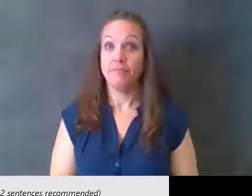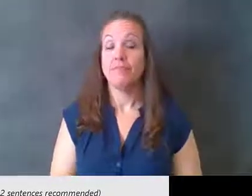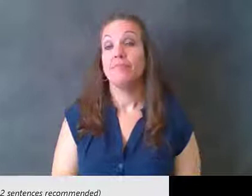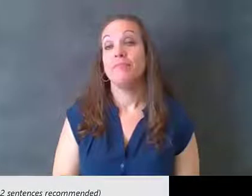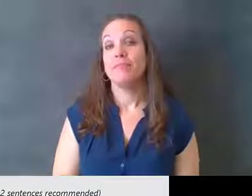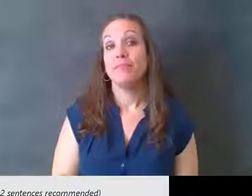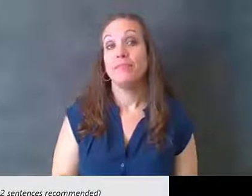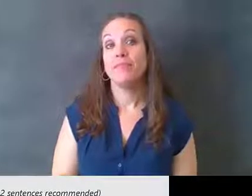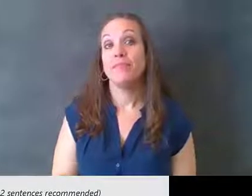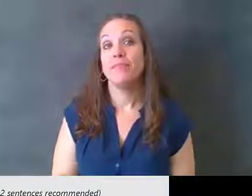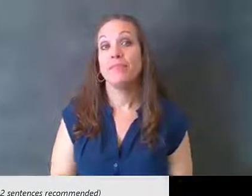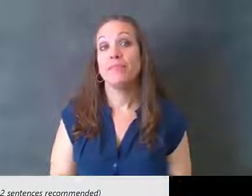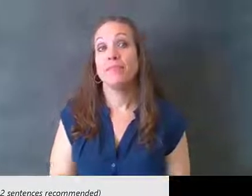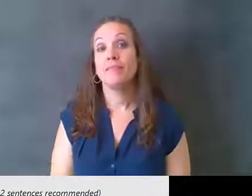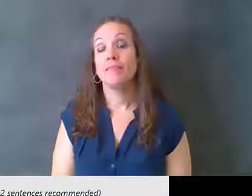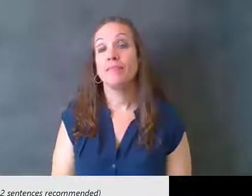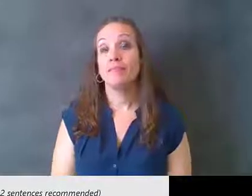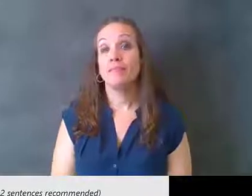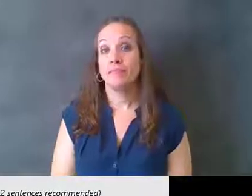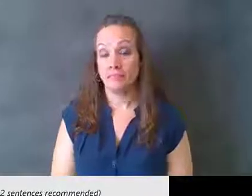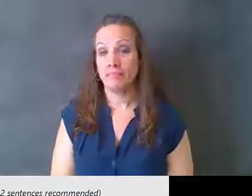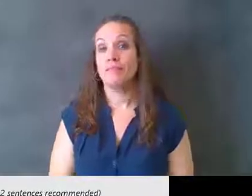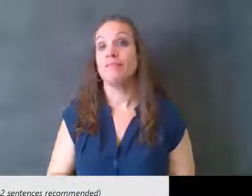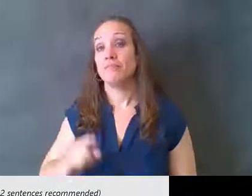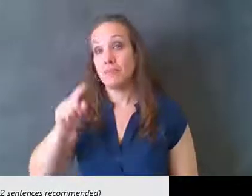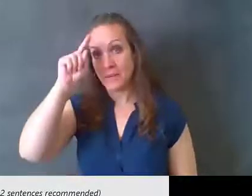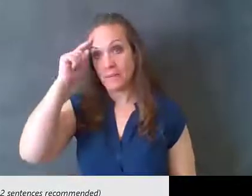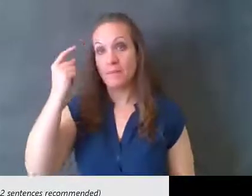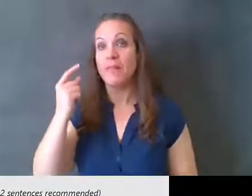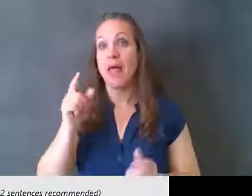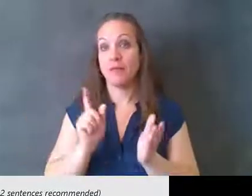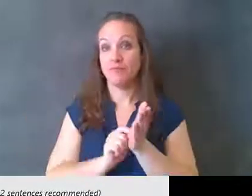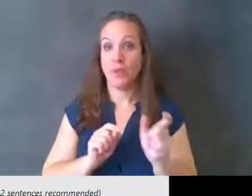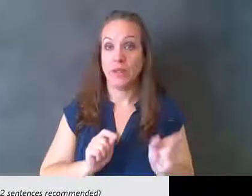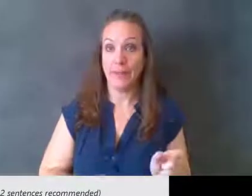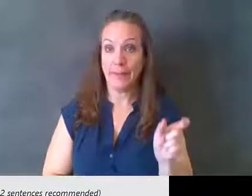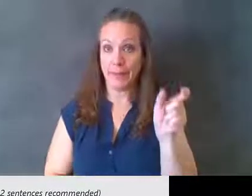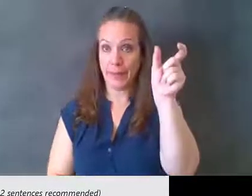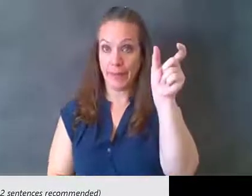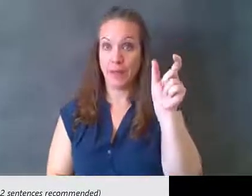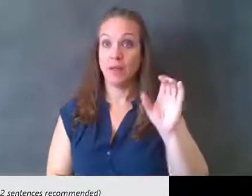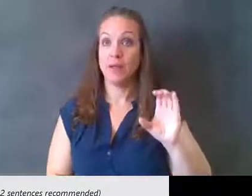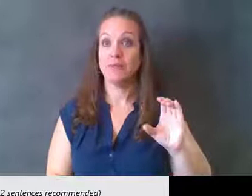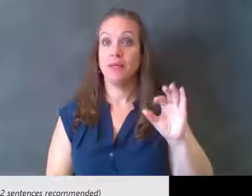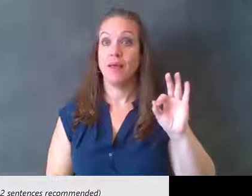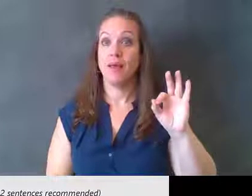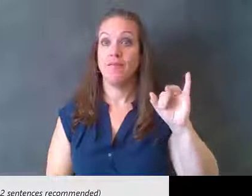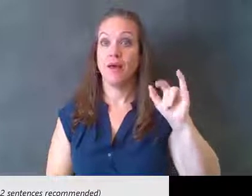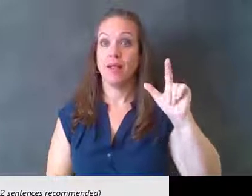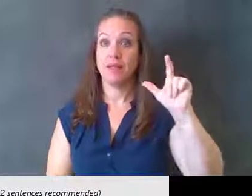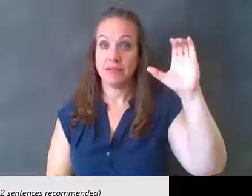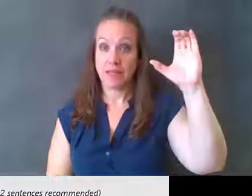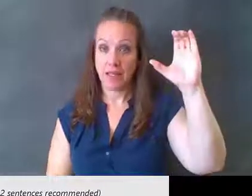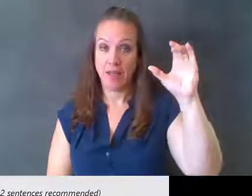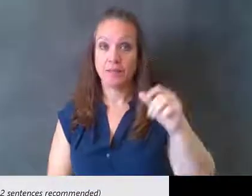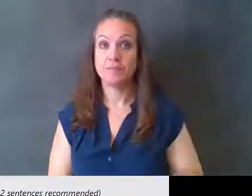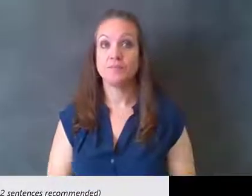side says Cfilc. In space of Nevada,